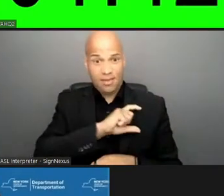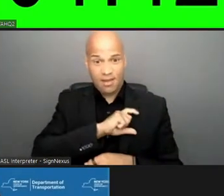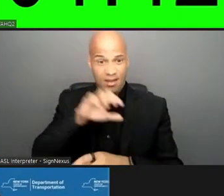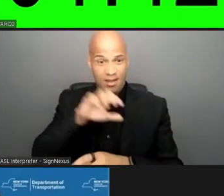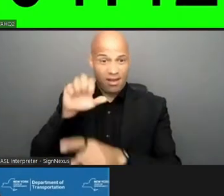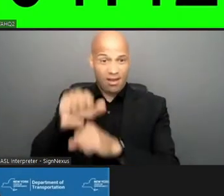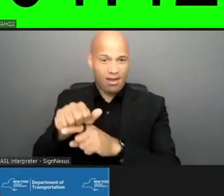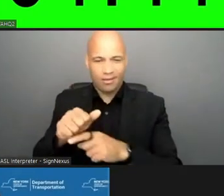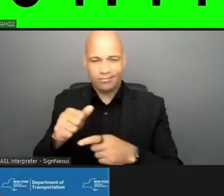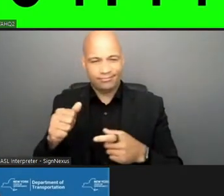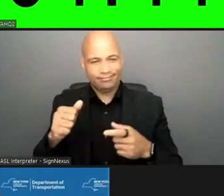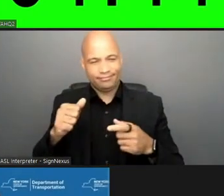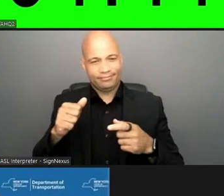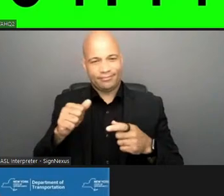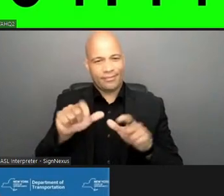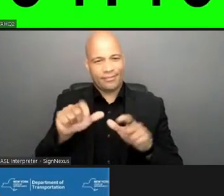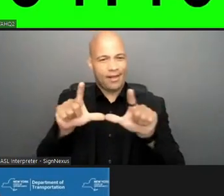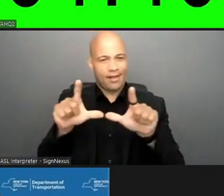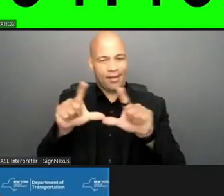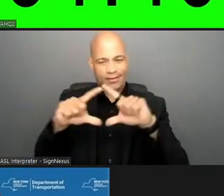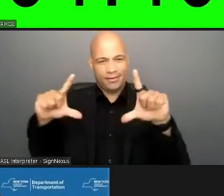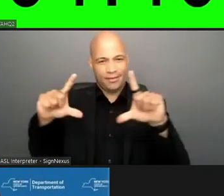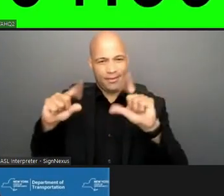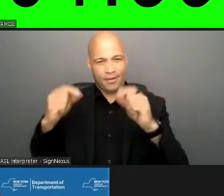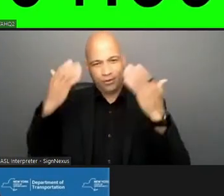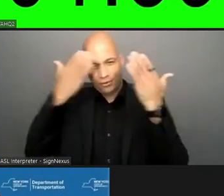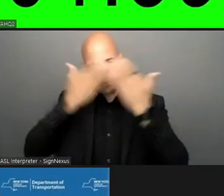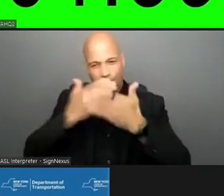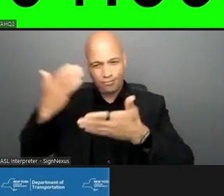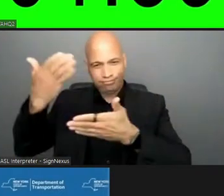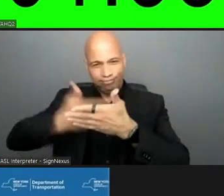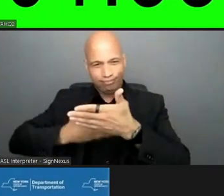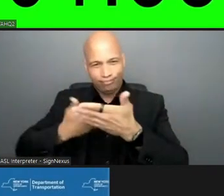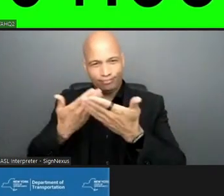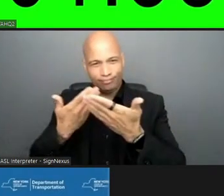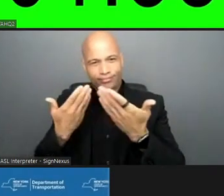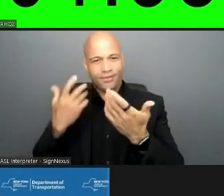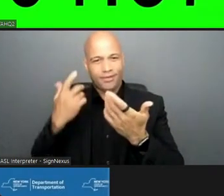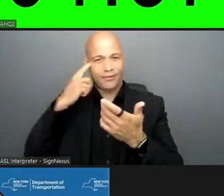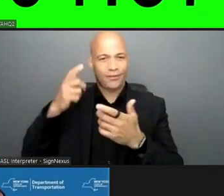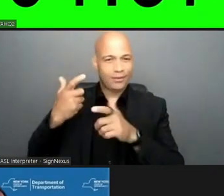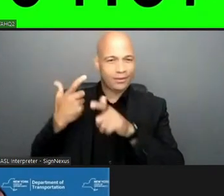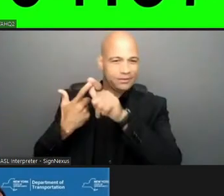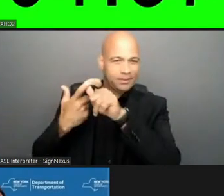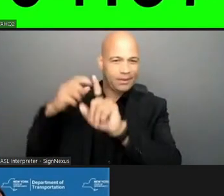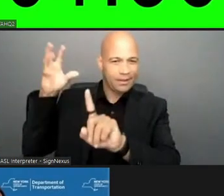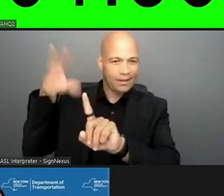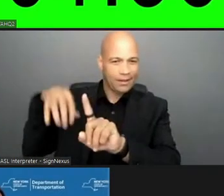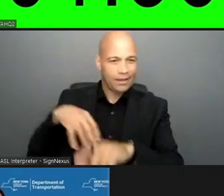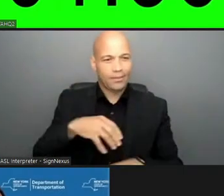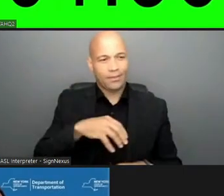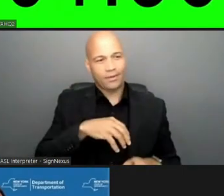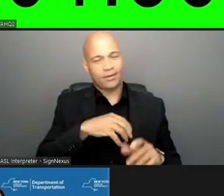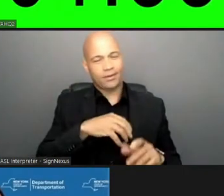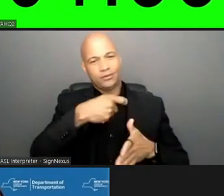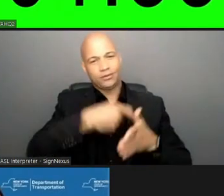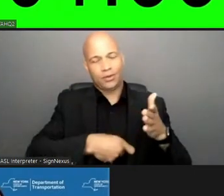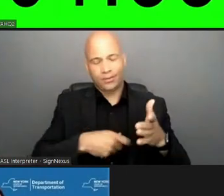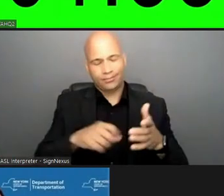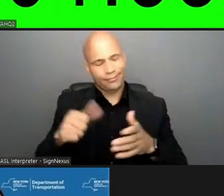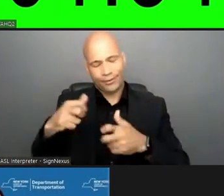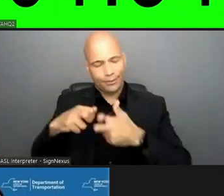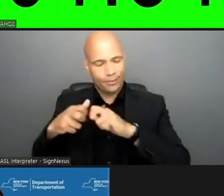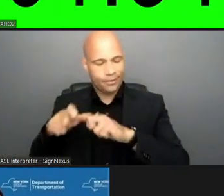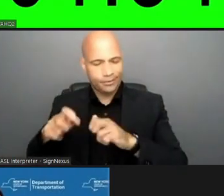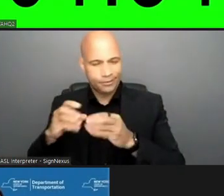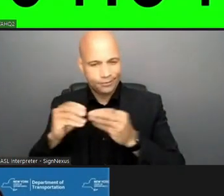those opaque license plate covers um the drivers use to beat speed cameras and tolls that's another problem we need to solve